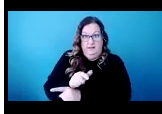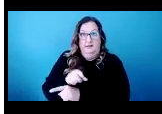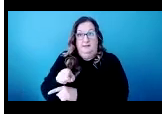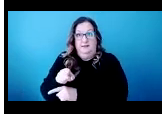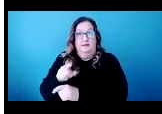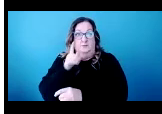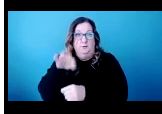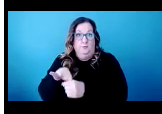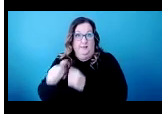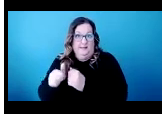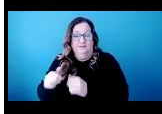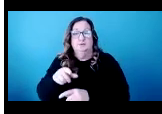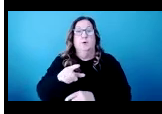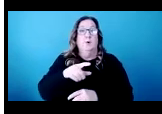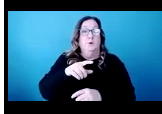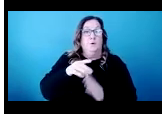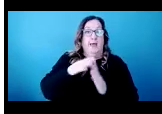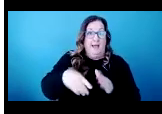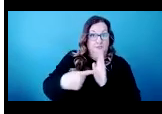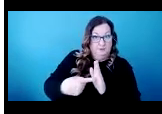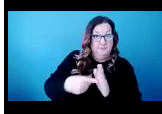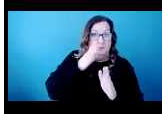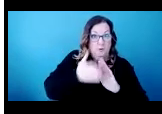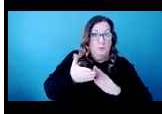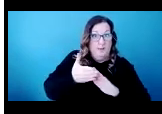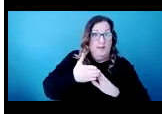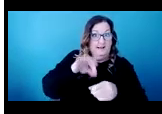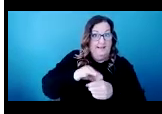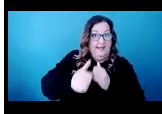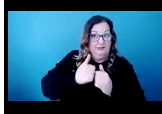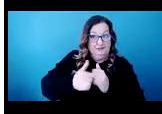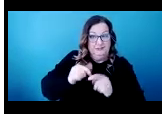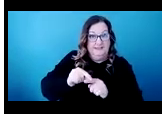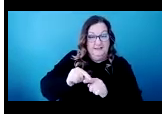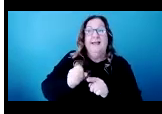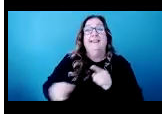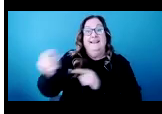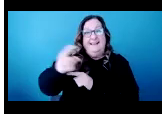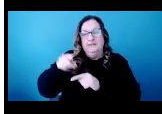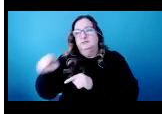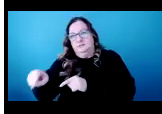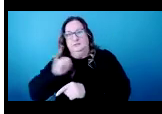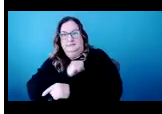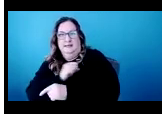and forth. So they're all 4-year terms before they have to run again for re-election.